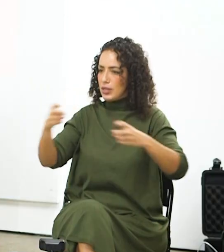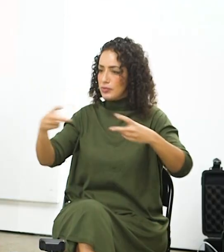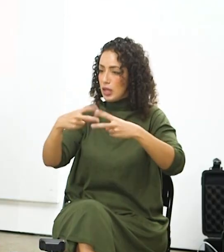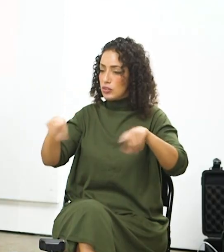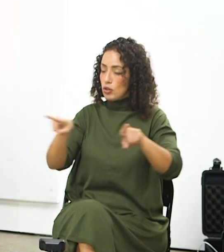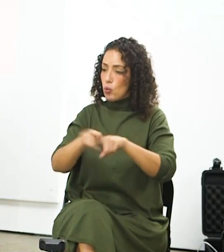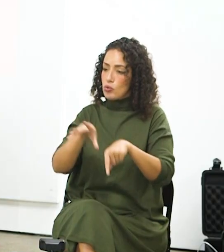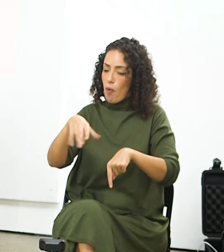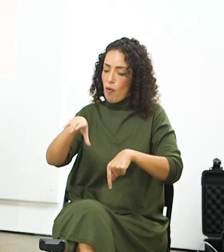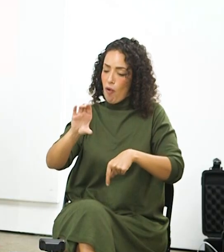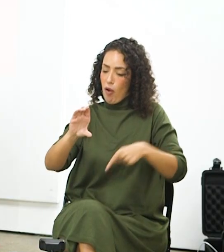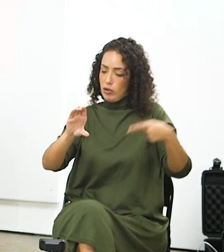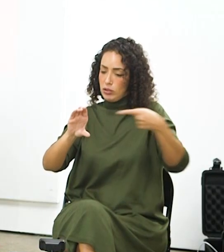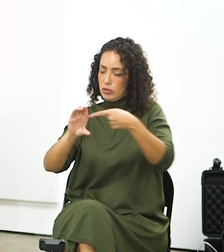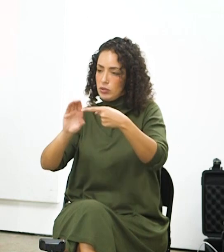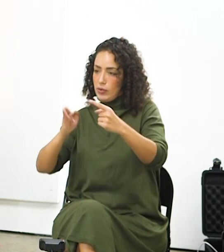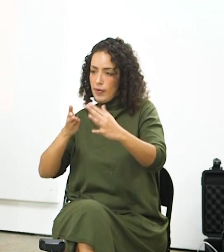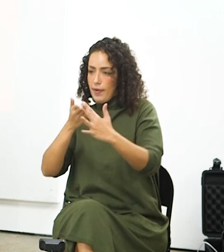Inclusion.